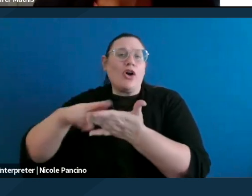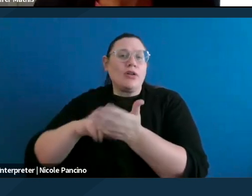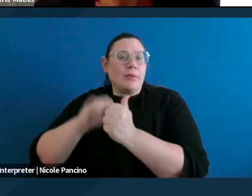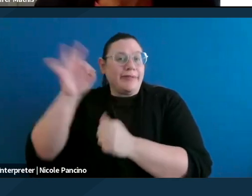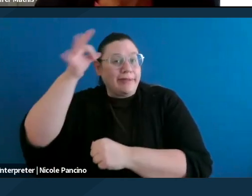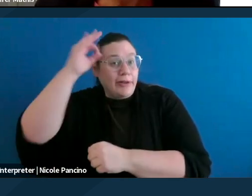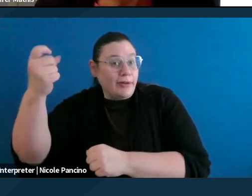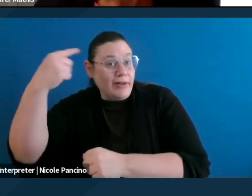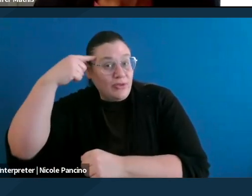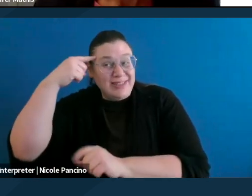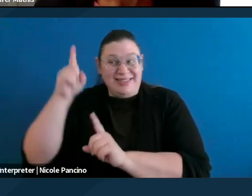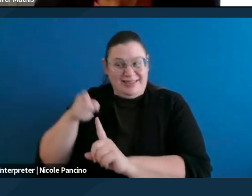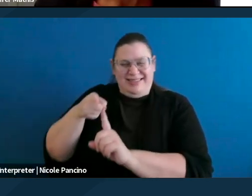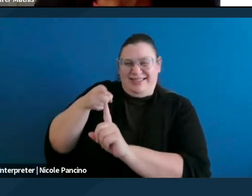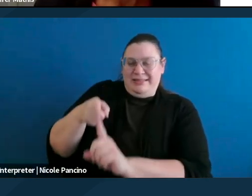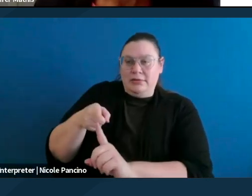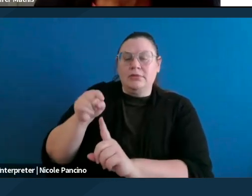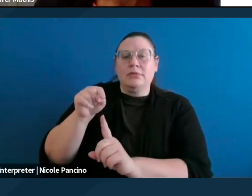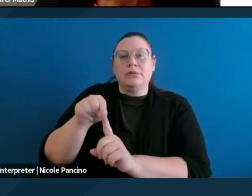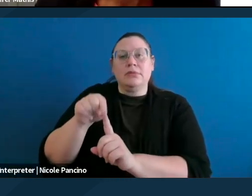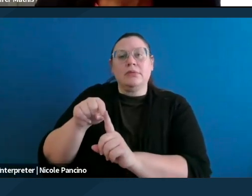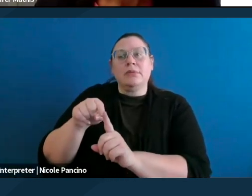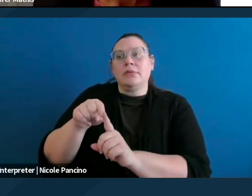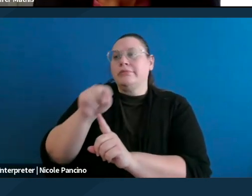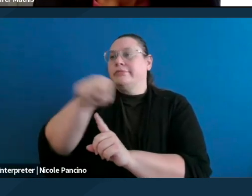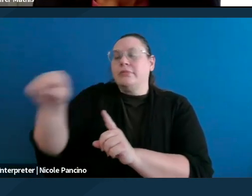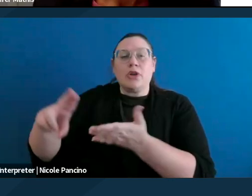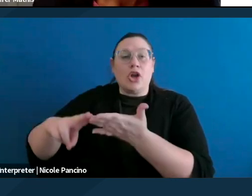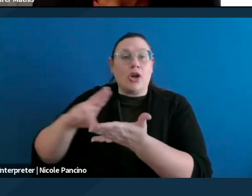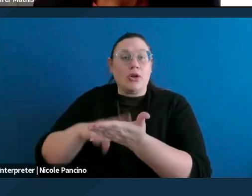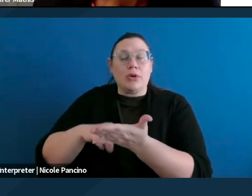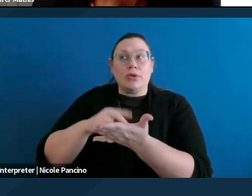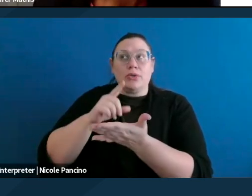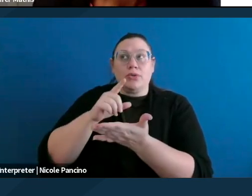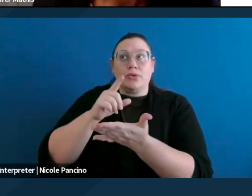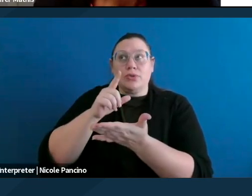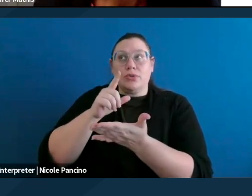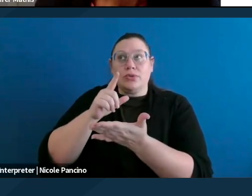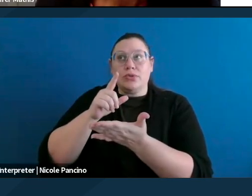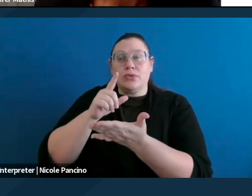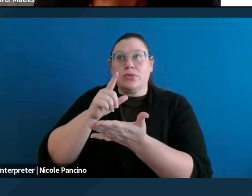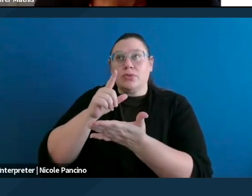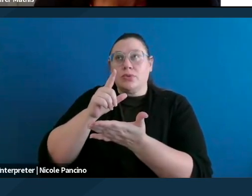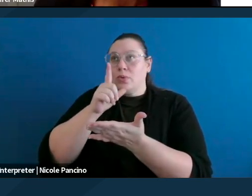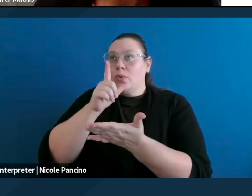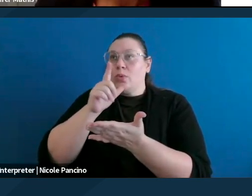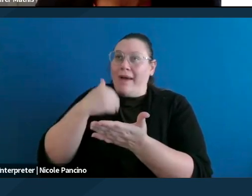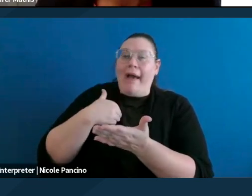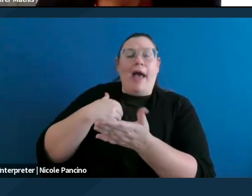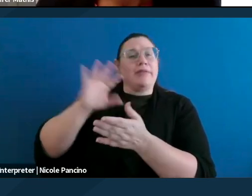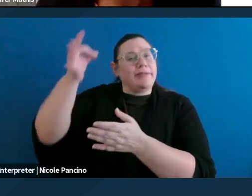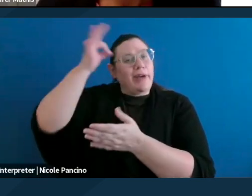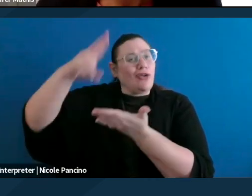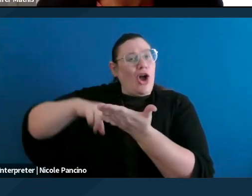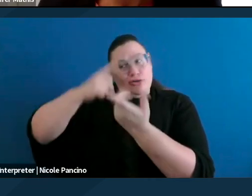and specifically to contractors with federal contracts of a certain size. And